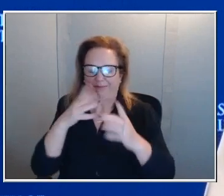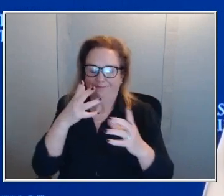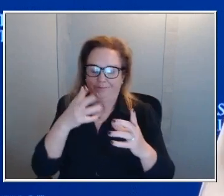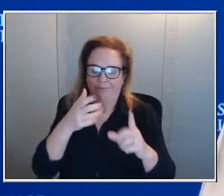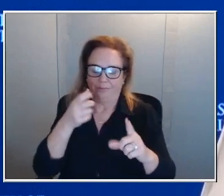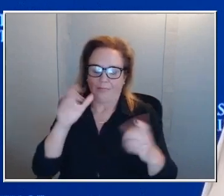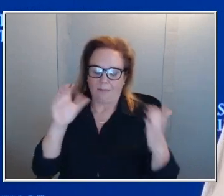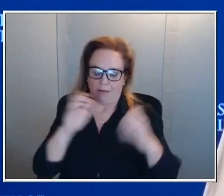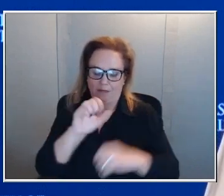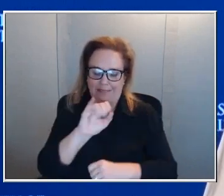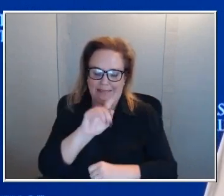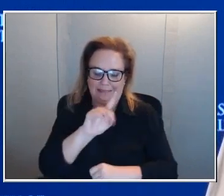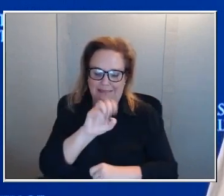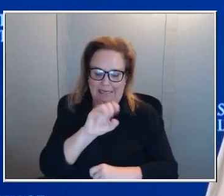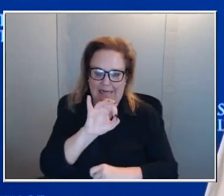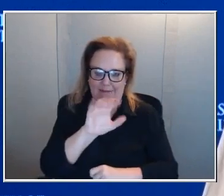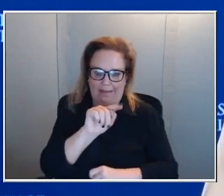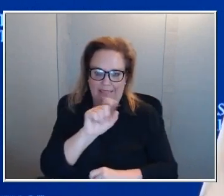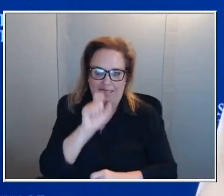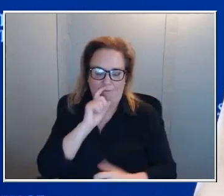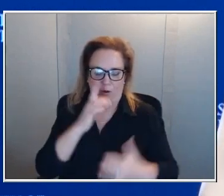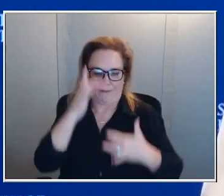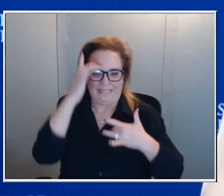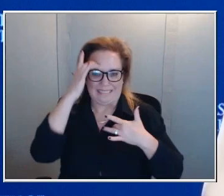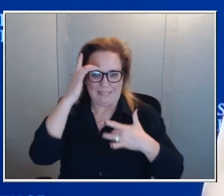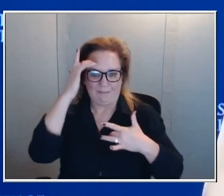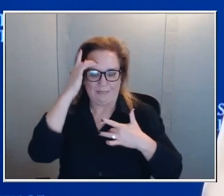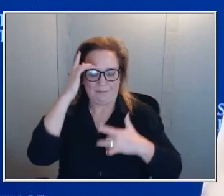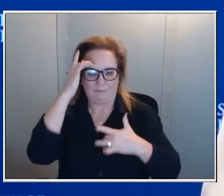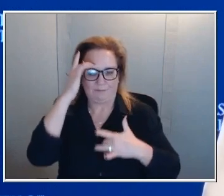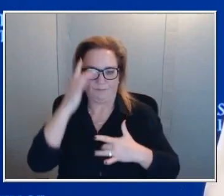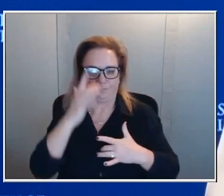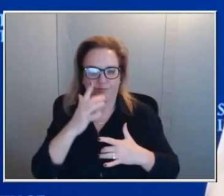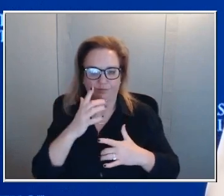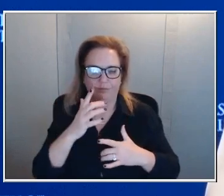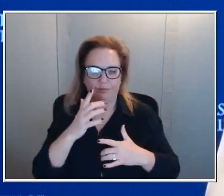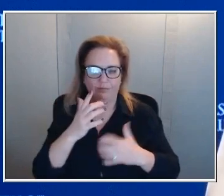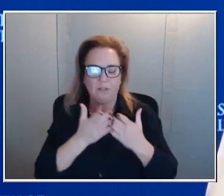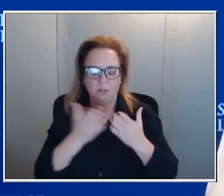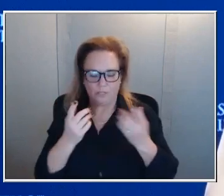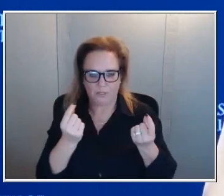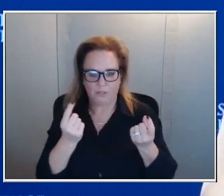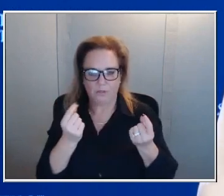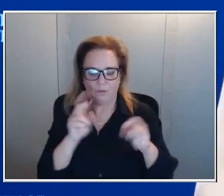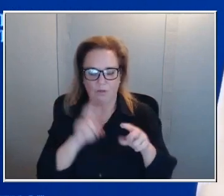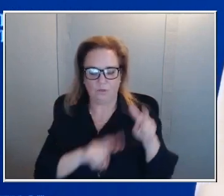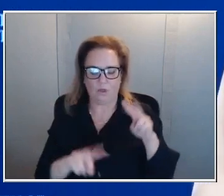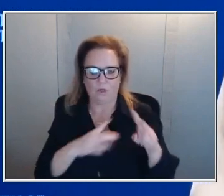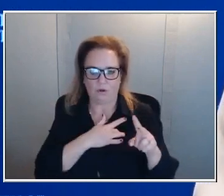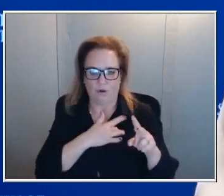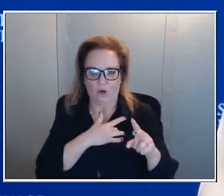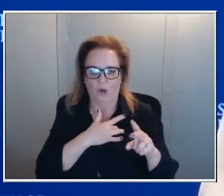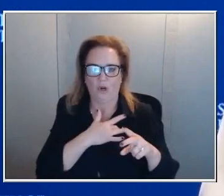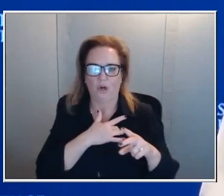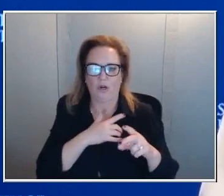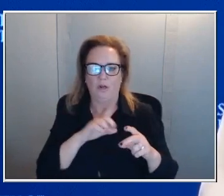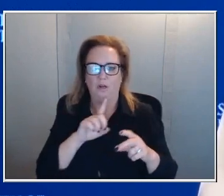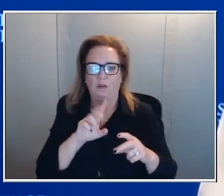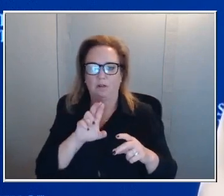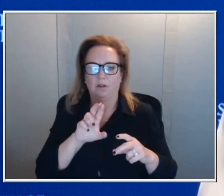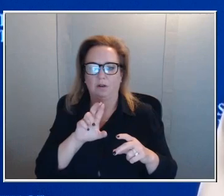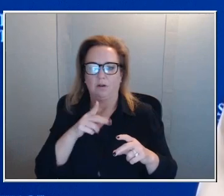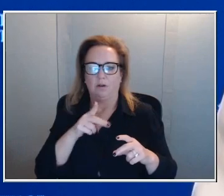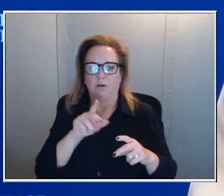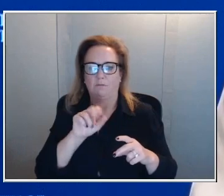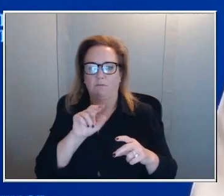it's unclear if you are having symptoms. If you are having symptoms, certainly there are things to do to look at the heart, and certainly Dr. Pimentel would have been good to